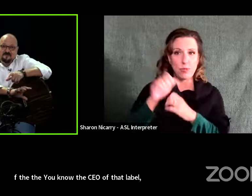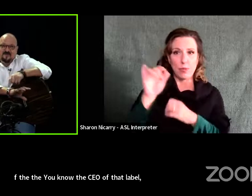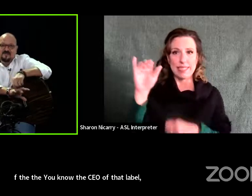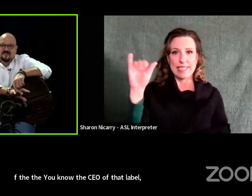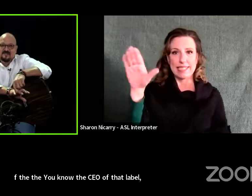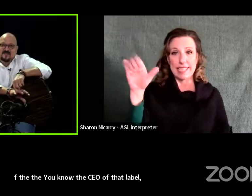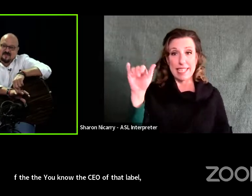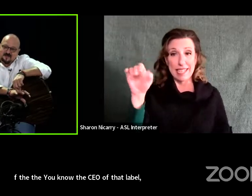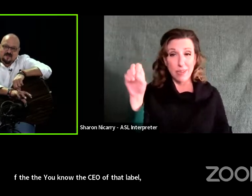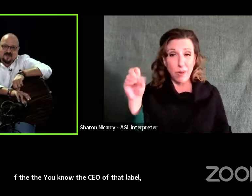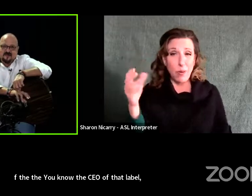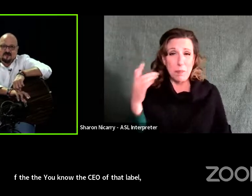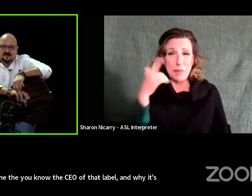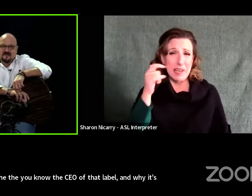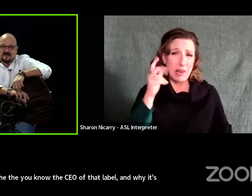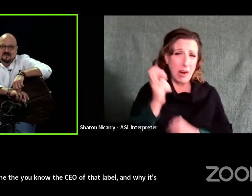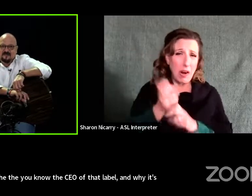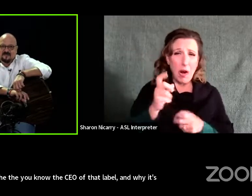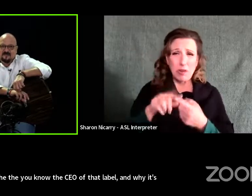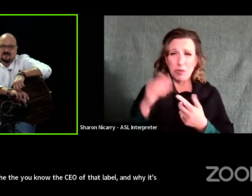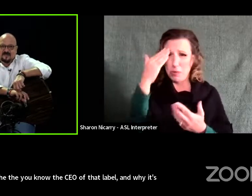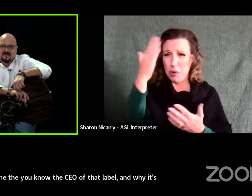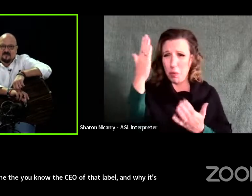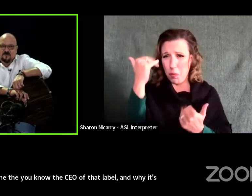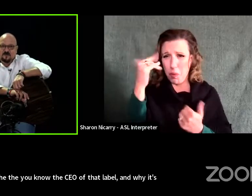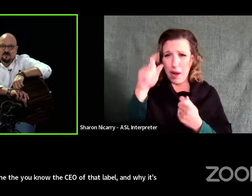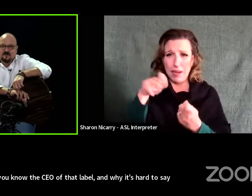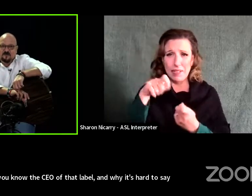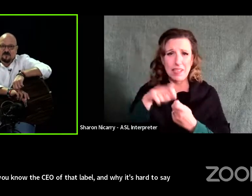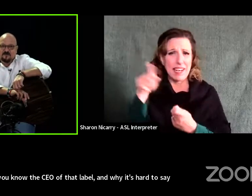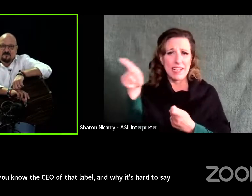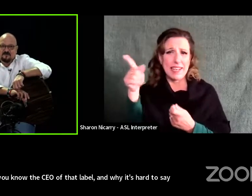Why? It's hard to say it, but